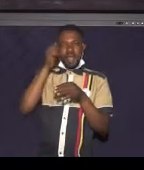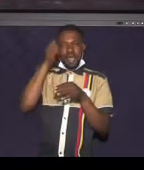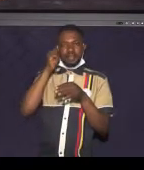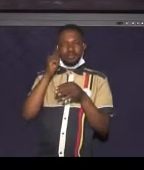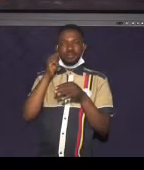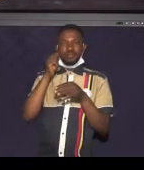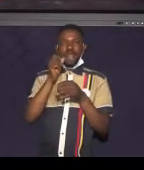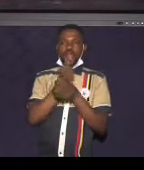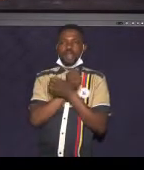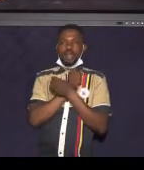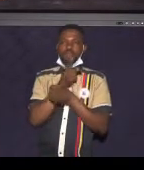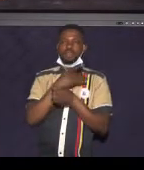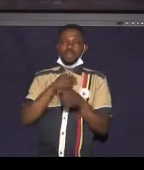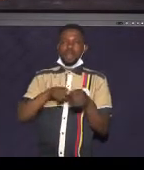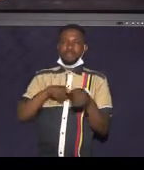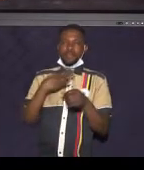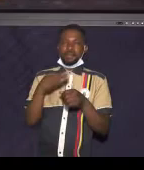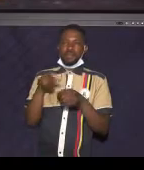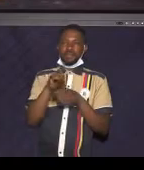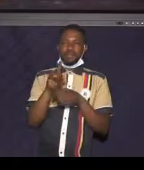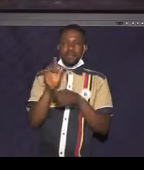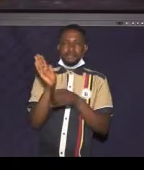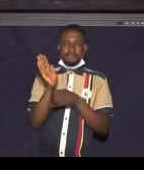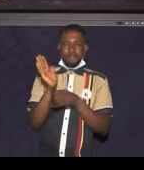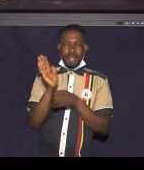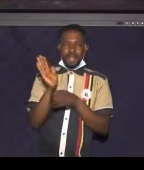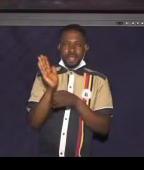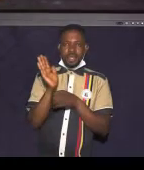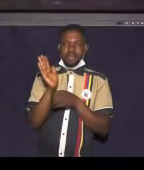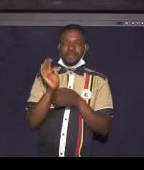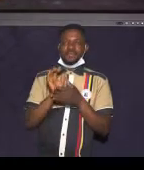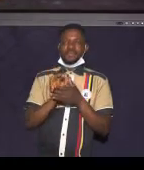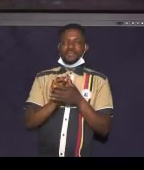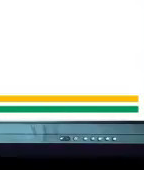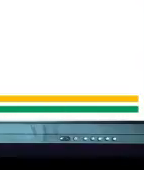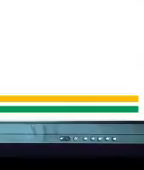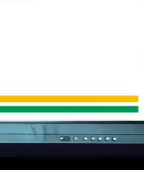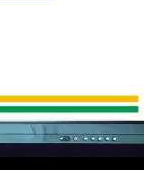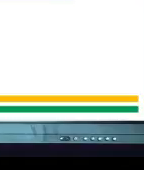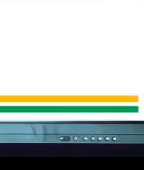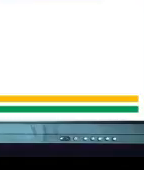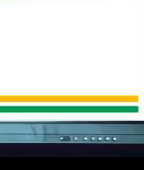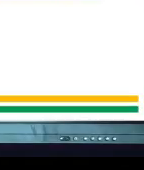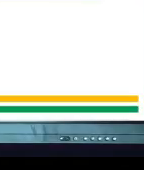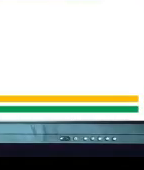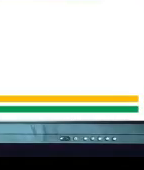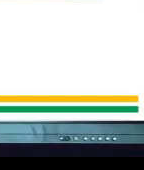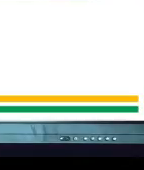you and she is always proud of you. Bye.